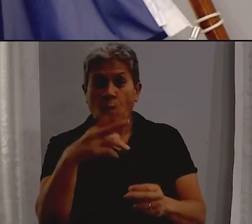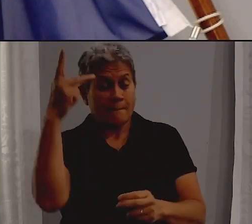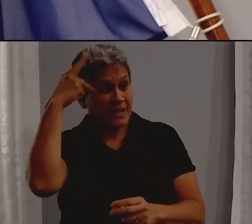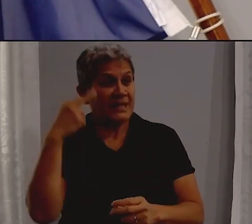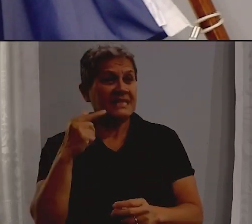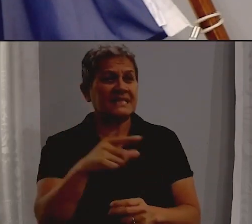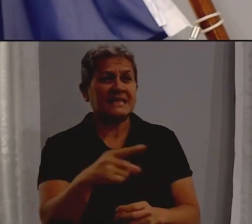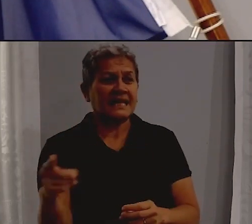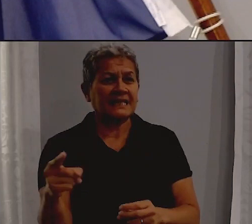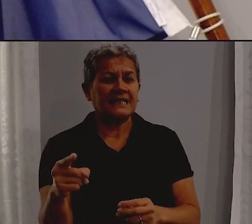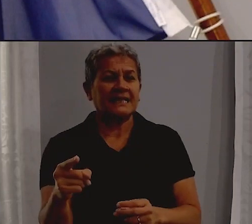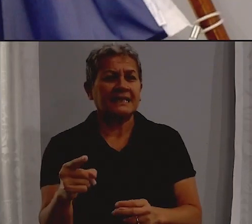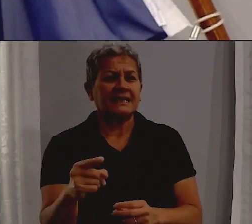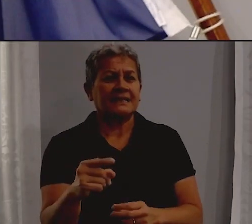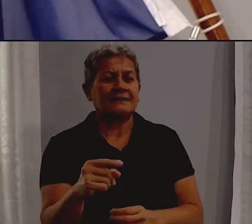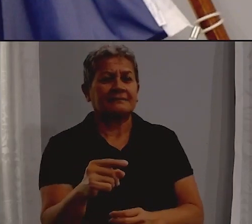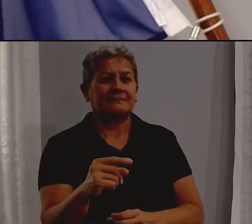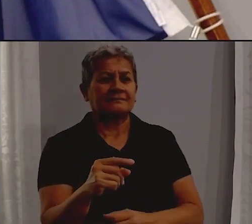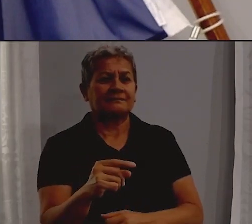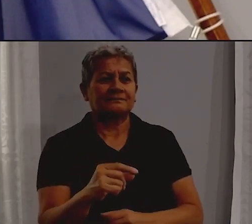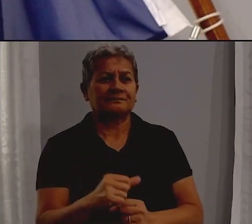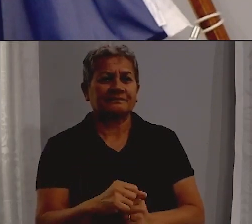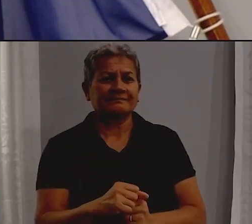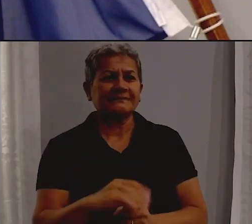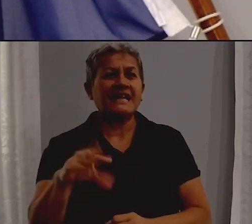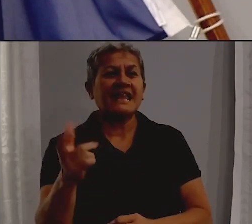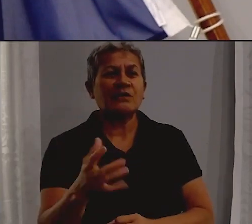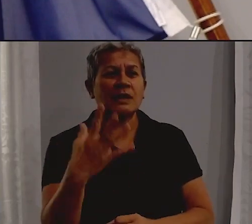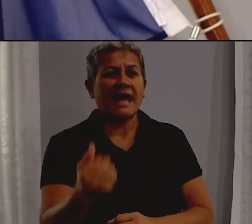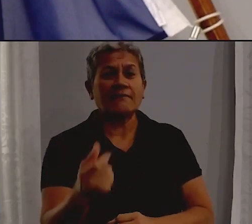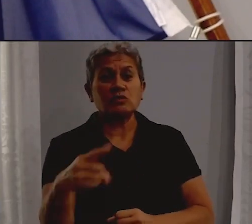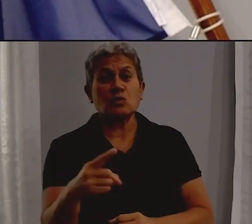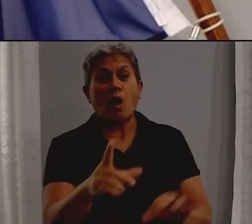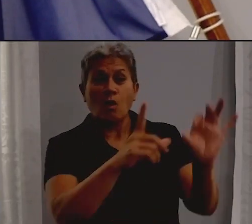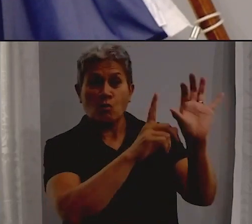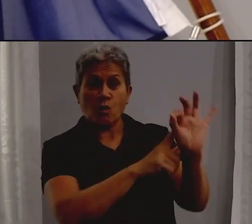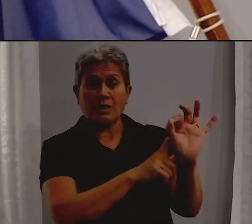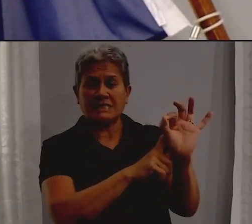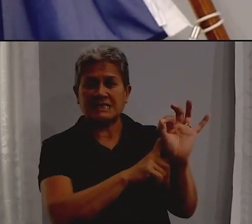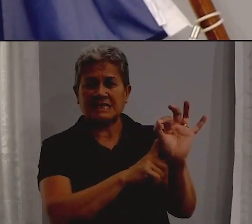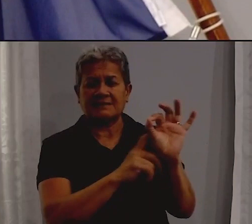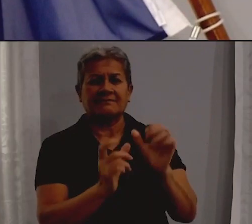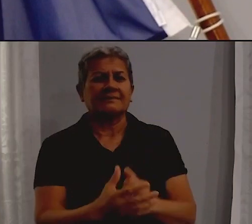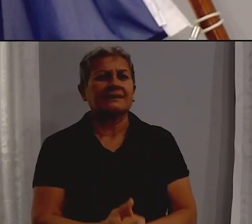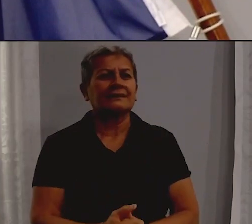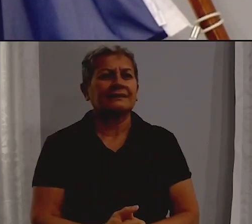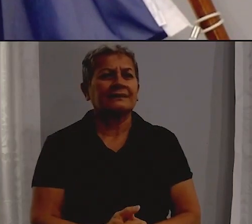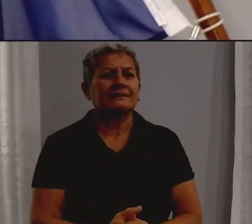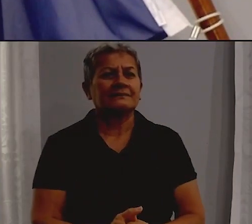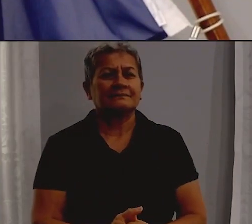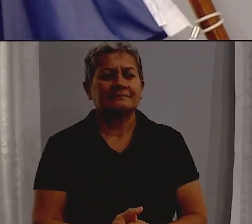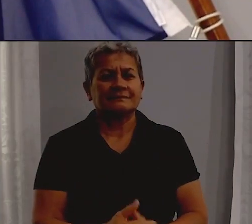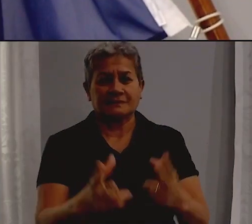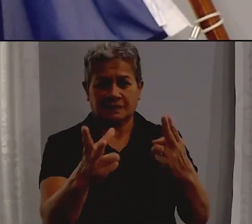If a minor aged 12 to 17 in this group is travelling unaccompanied, a caregiver or guardian will have